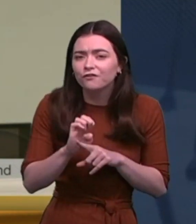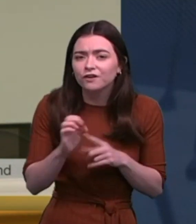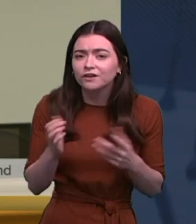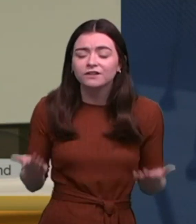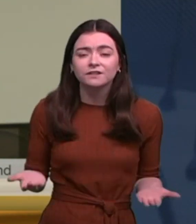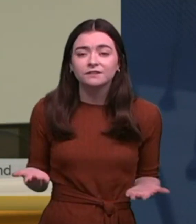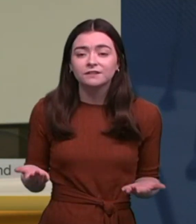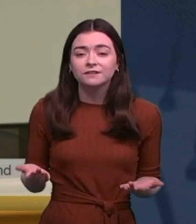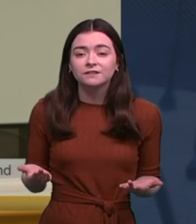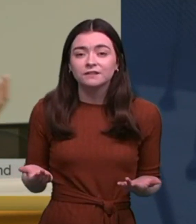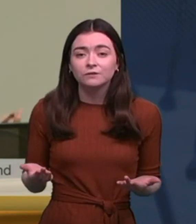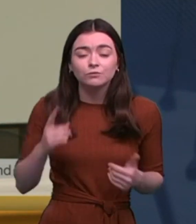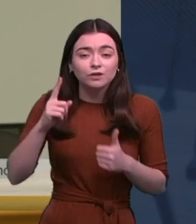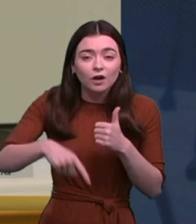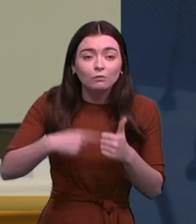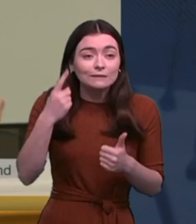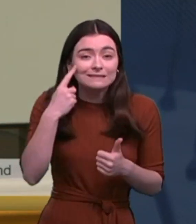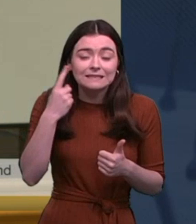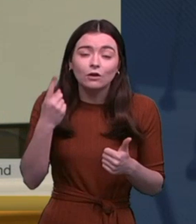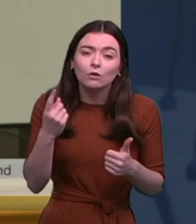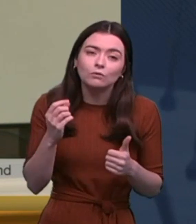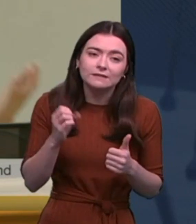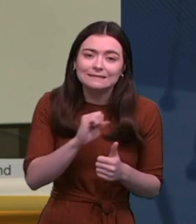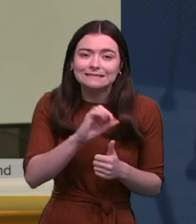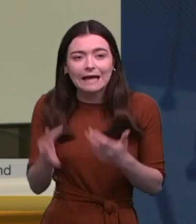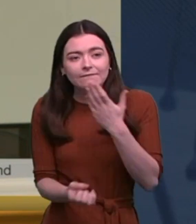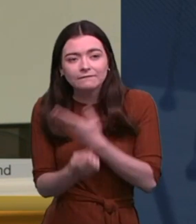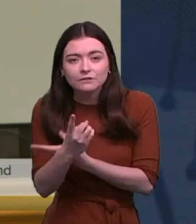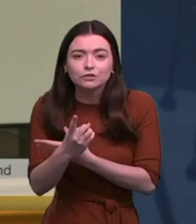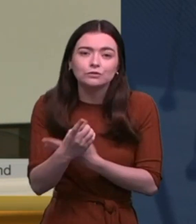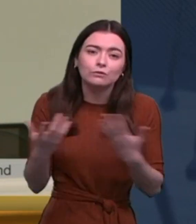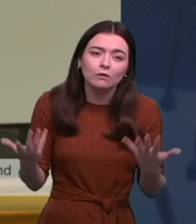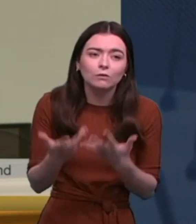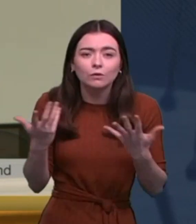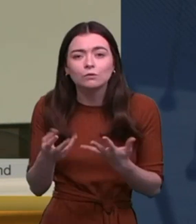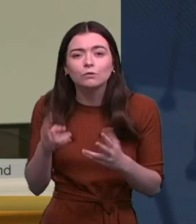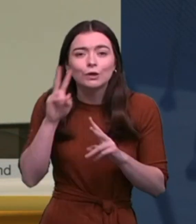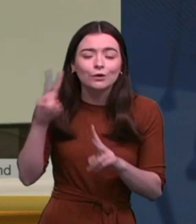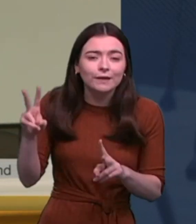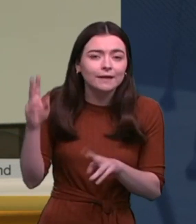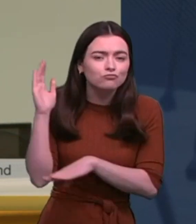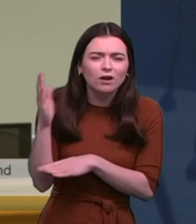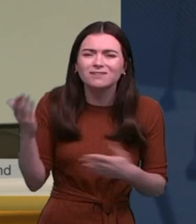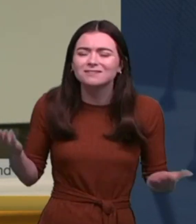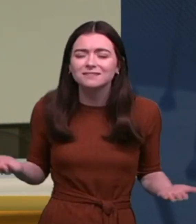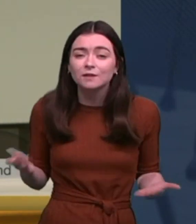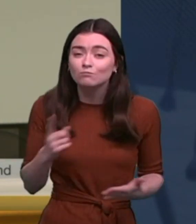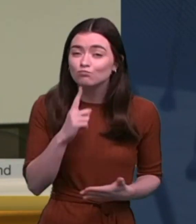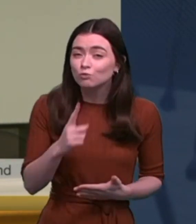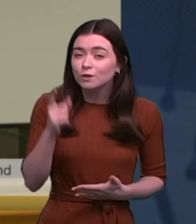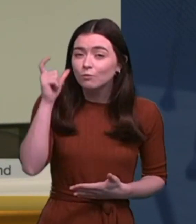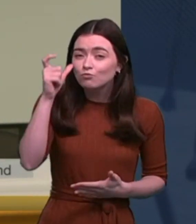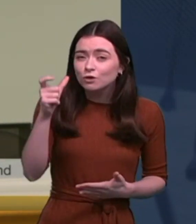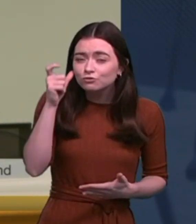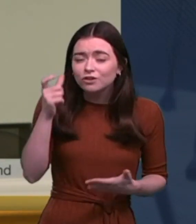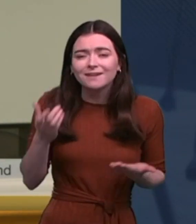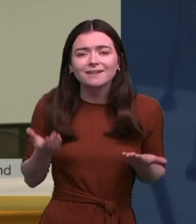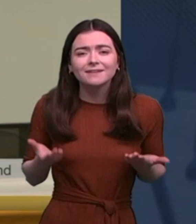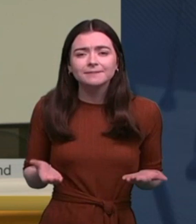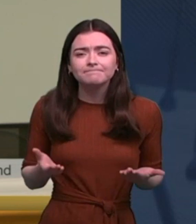know, we always hear it comes down to staffing, we can't get the staff, we're looking at doing it abroad. I'm just wondering if it was, you